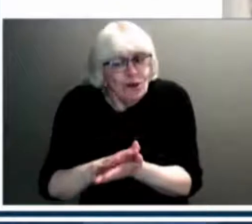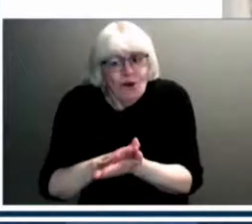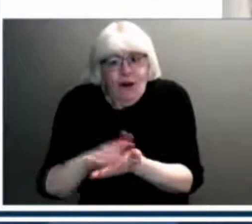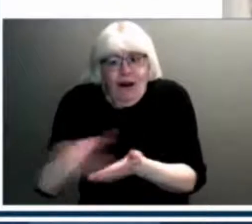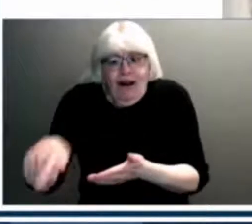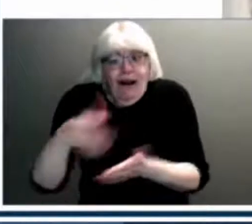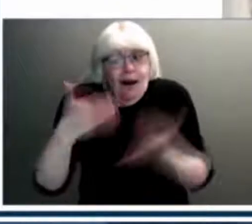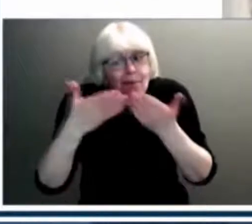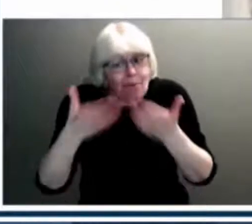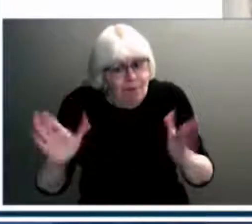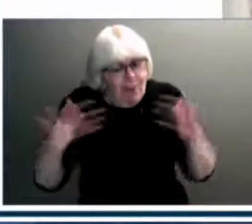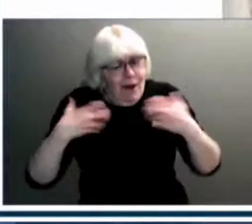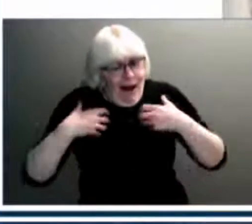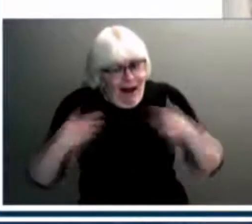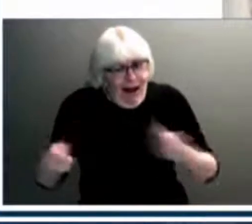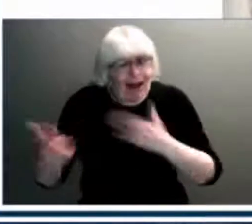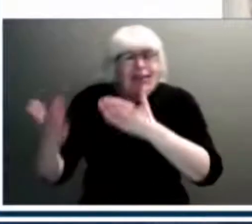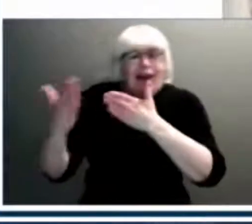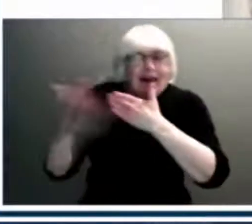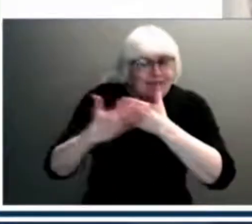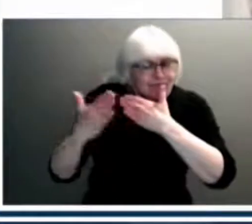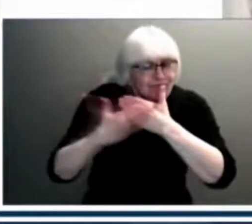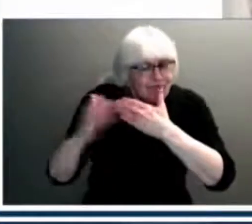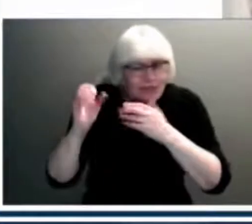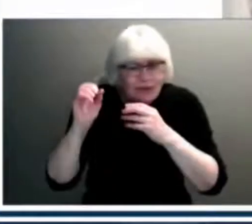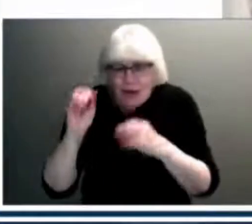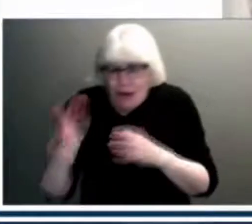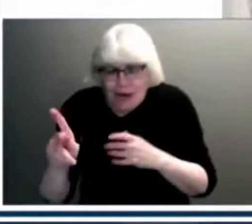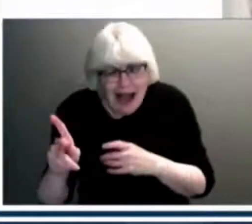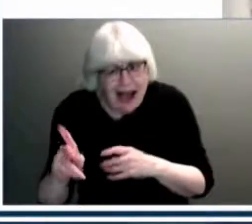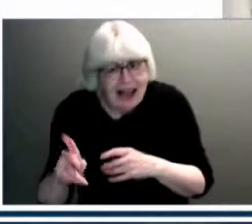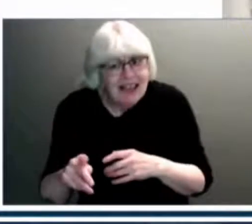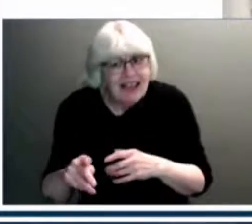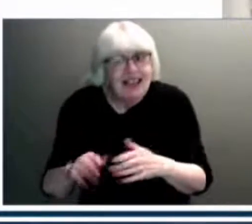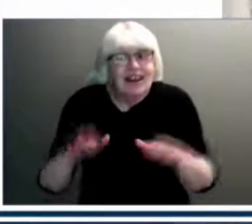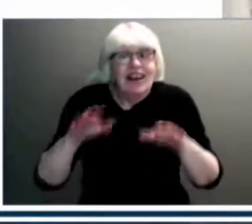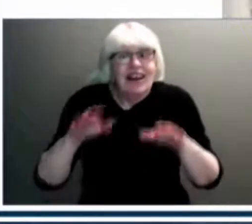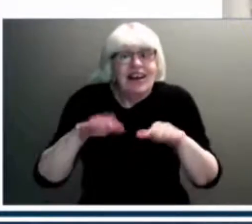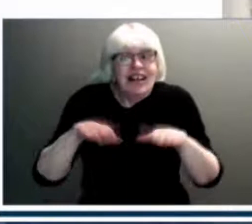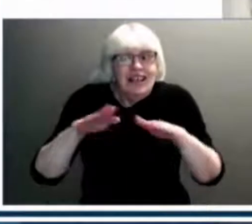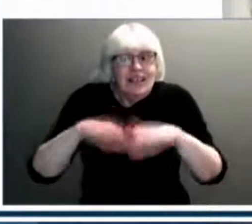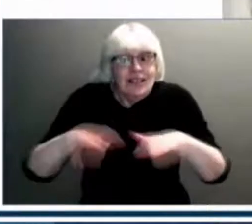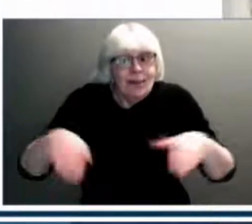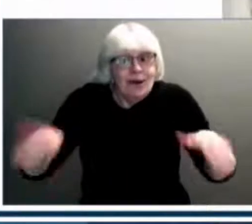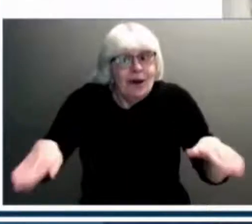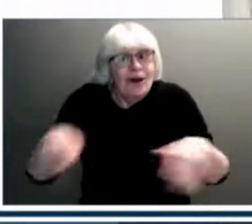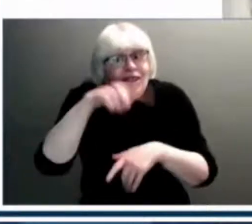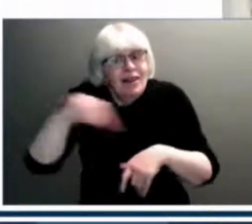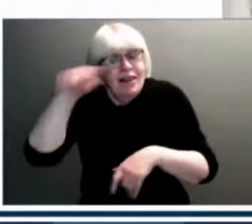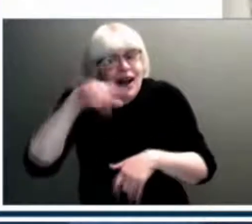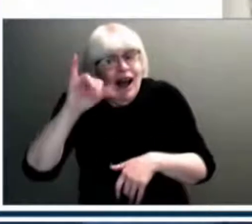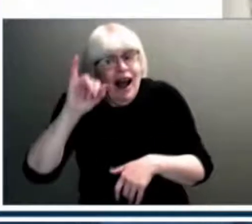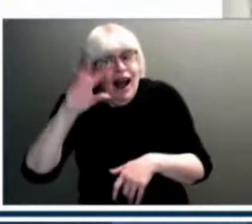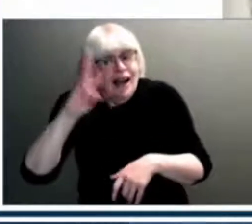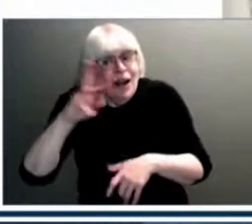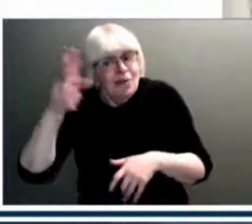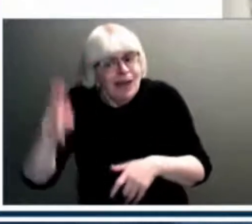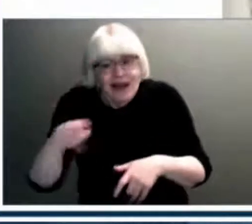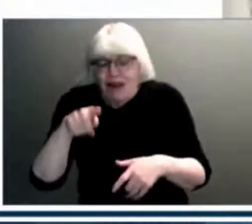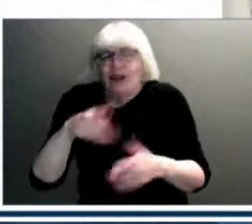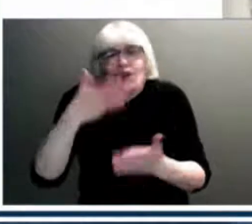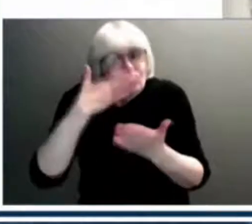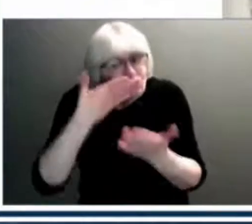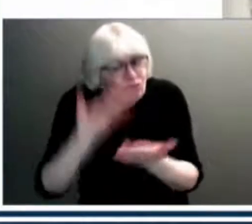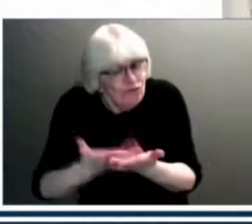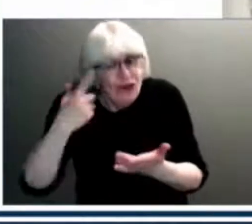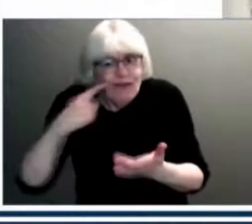doctors in this province at the IWK and elsewhere too. The best place, the safest place, the warmest place for many